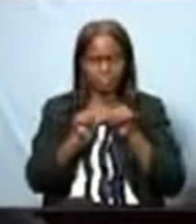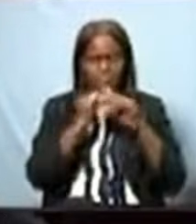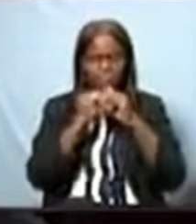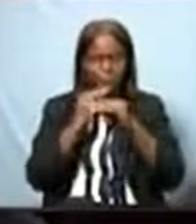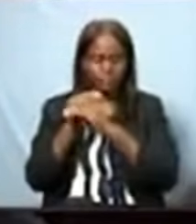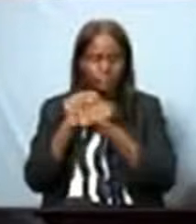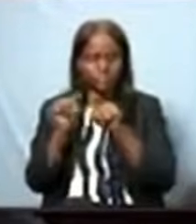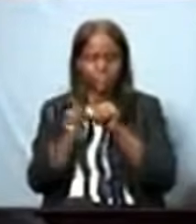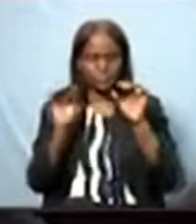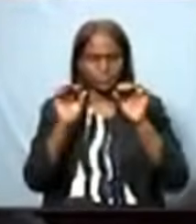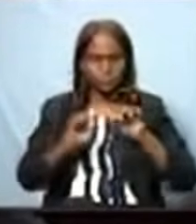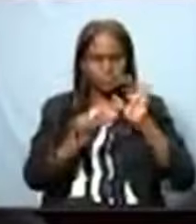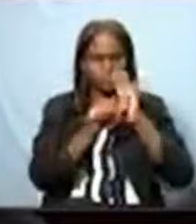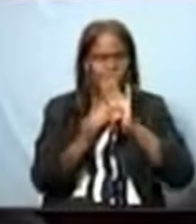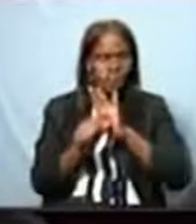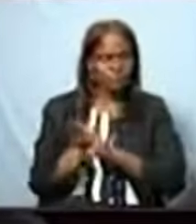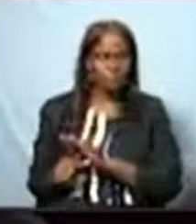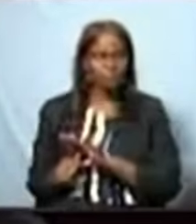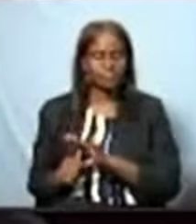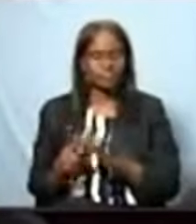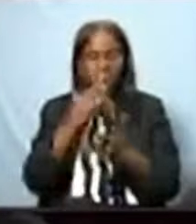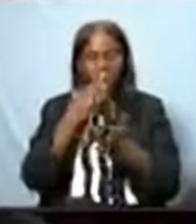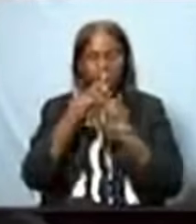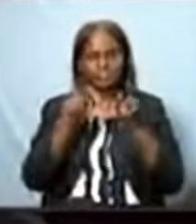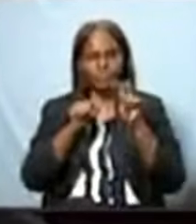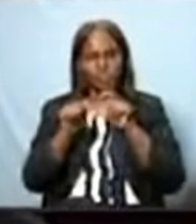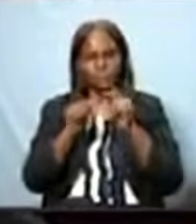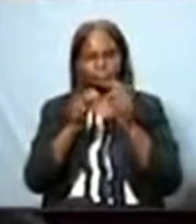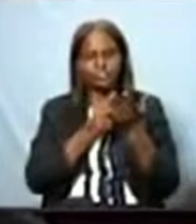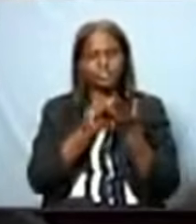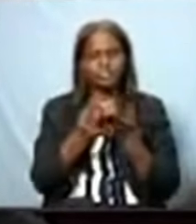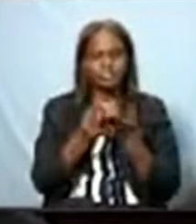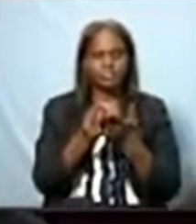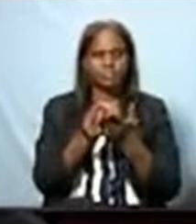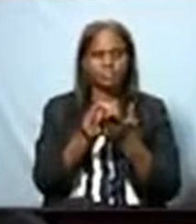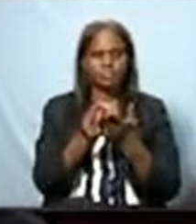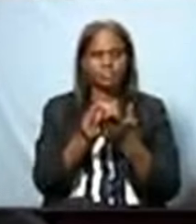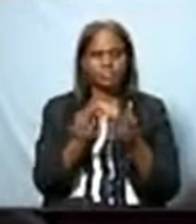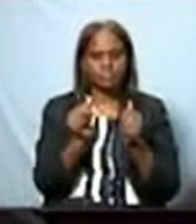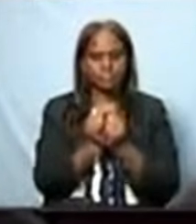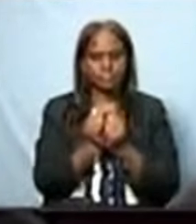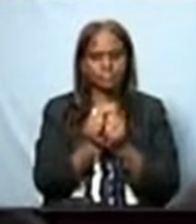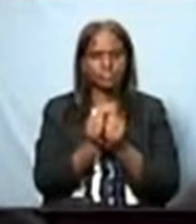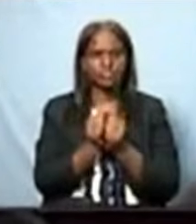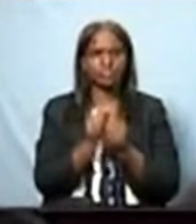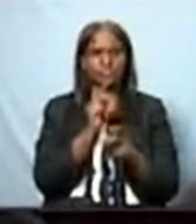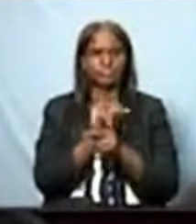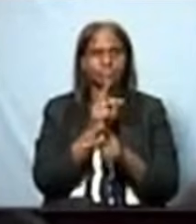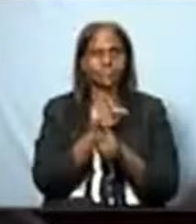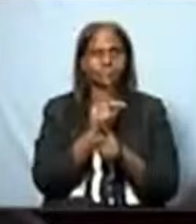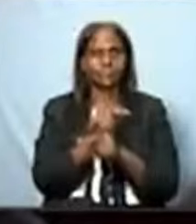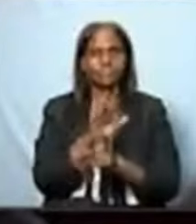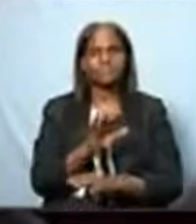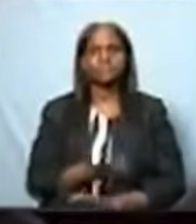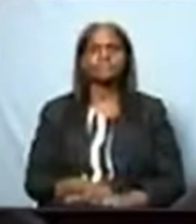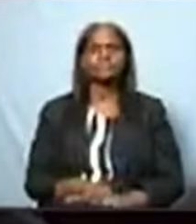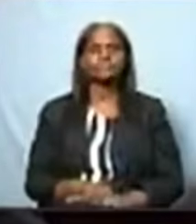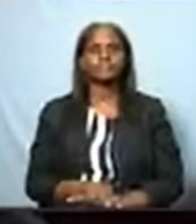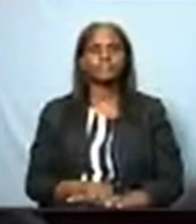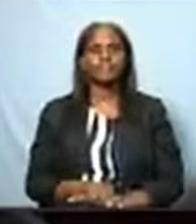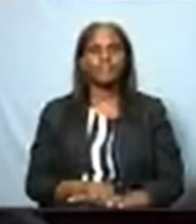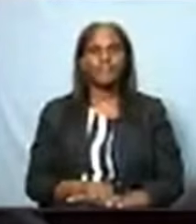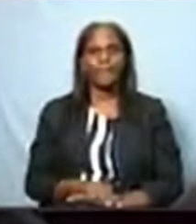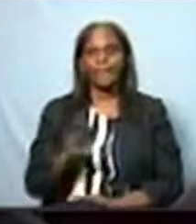equality, non-discrimination, good governance, integrity, and sustainable development.